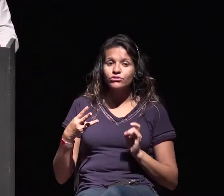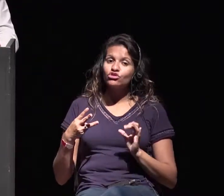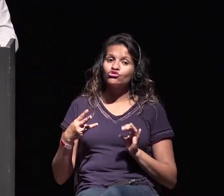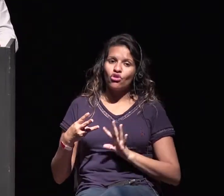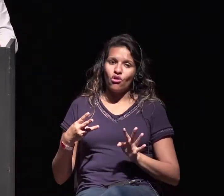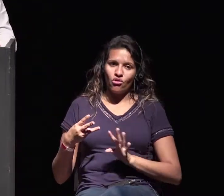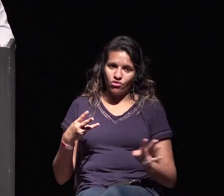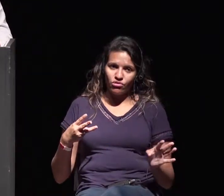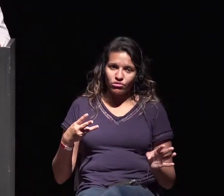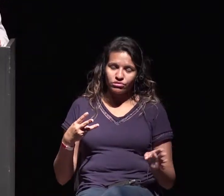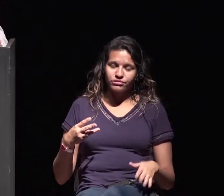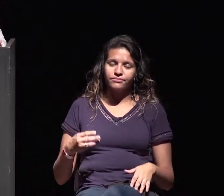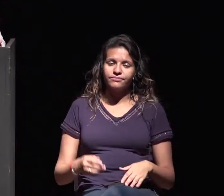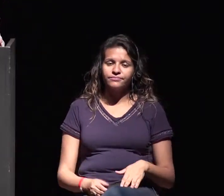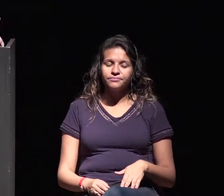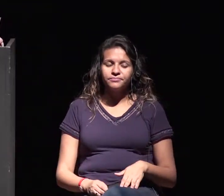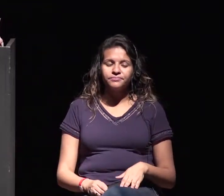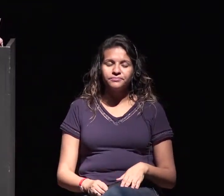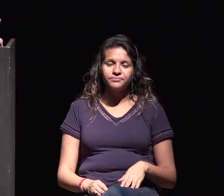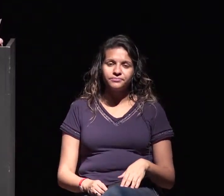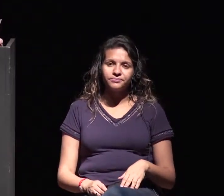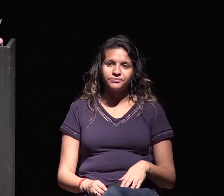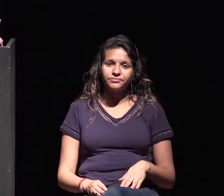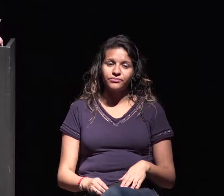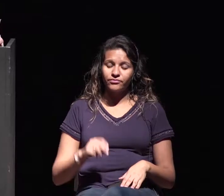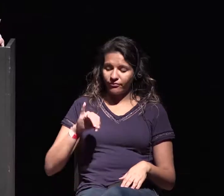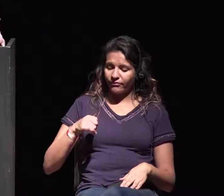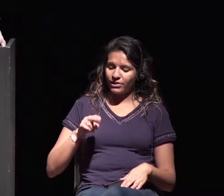Julie Pellegrin, well, hang on, let's finish that